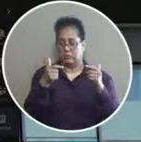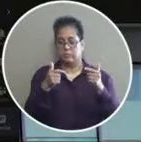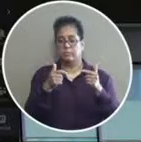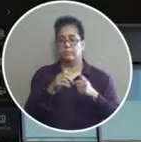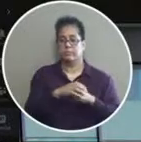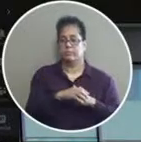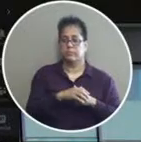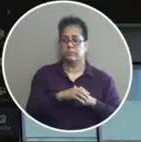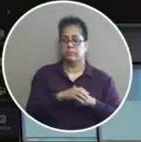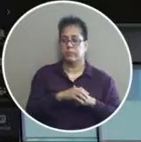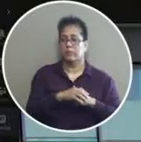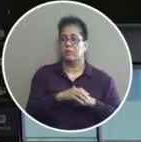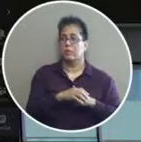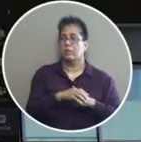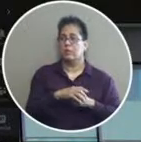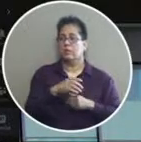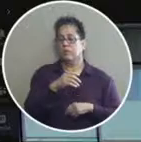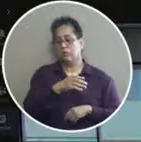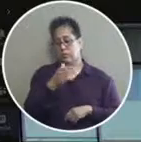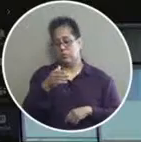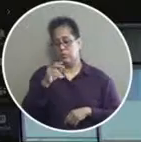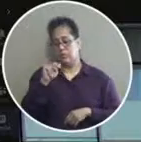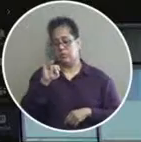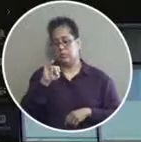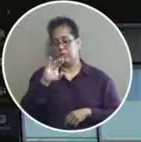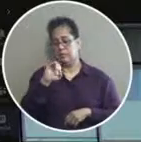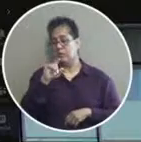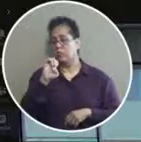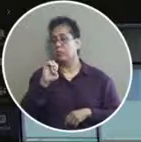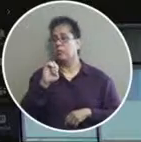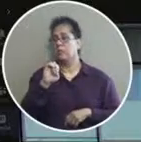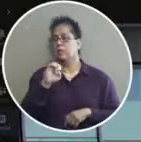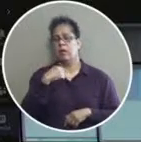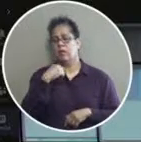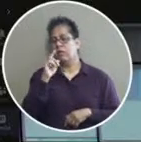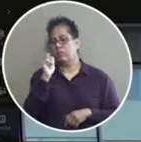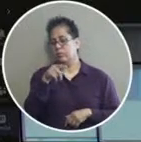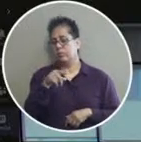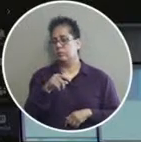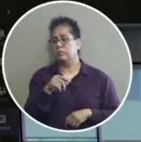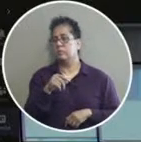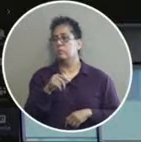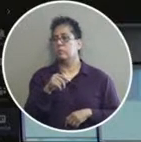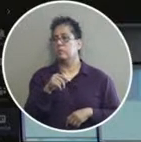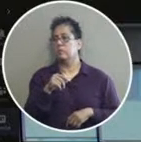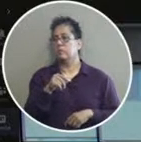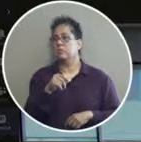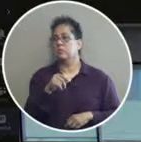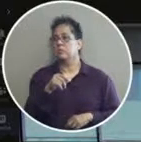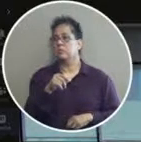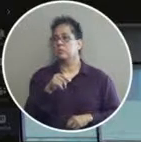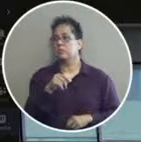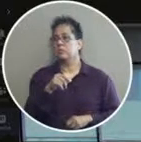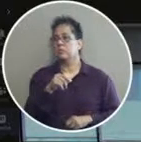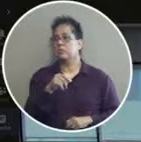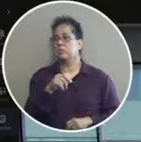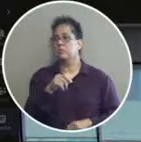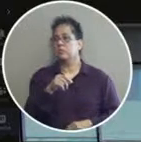Second. Okay, Nicole. I have a question for this. Nicole's got a little comment on